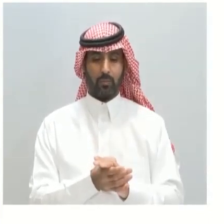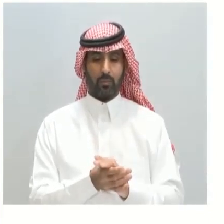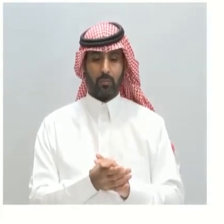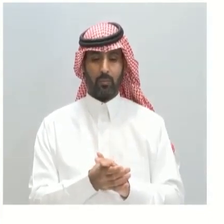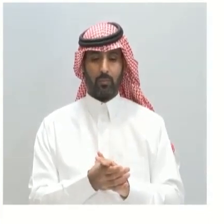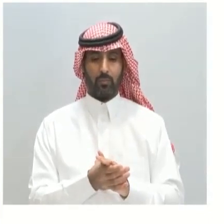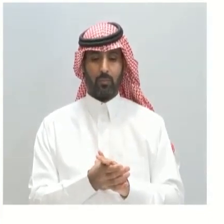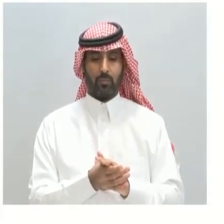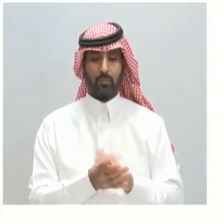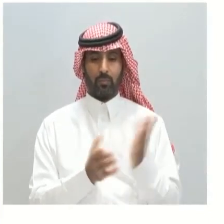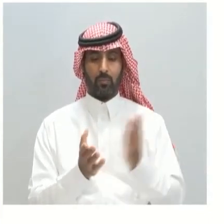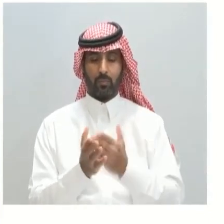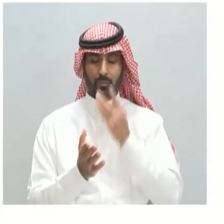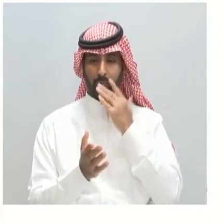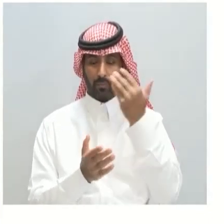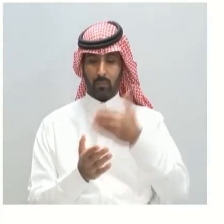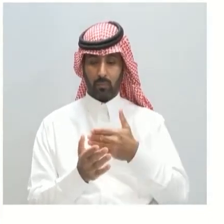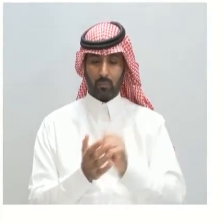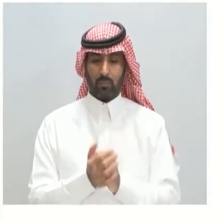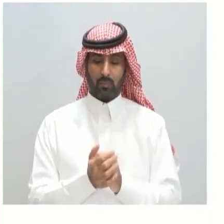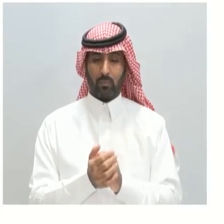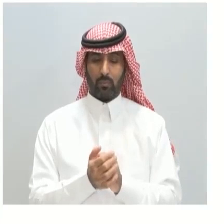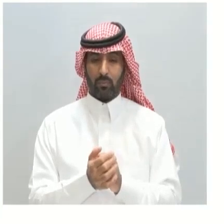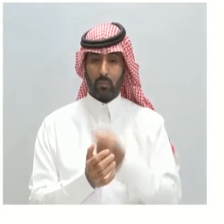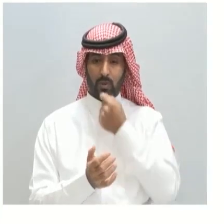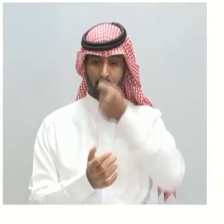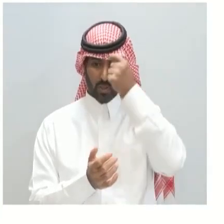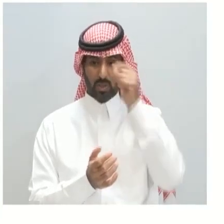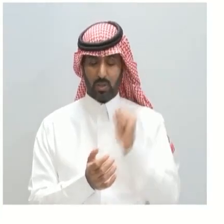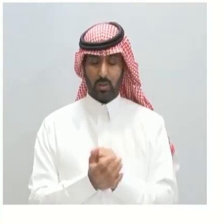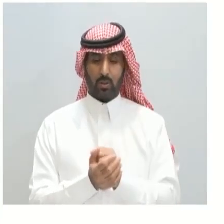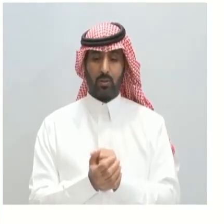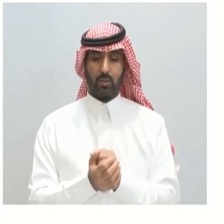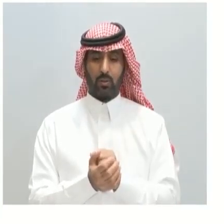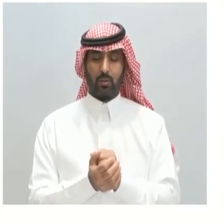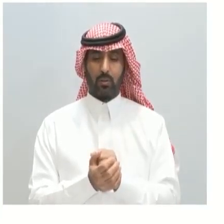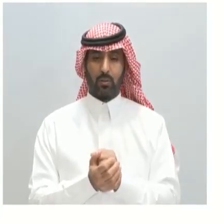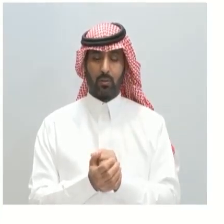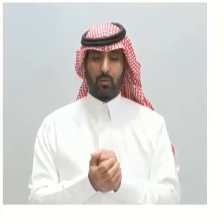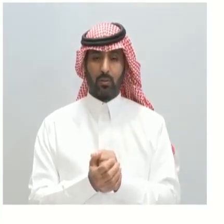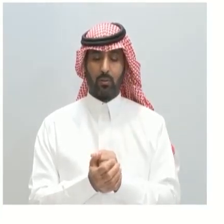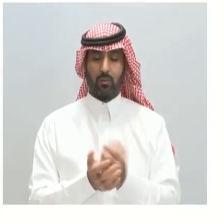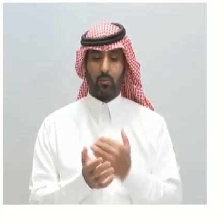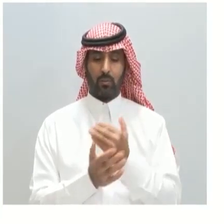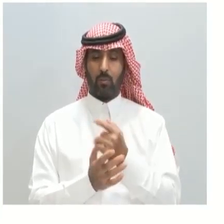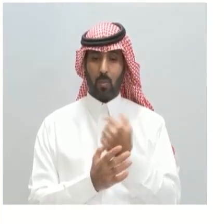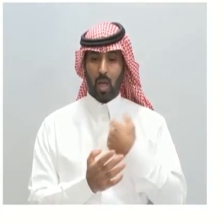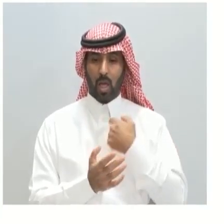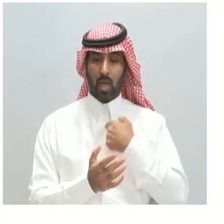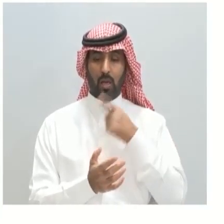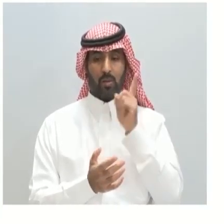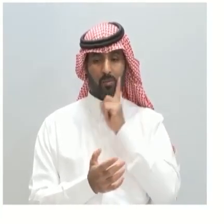participle, but we know that it's acting as an adjective. You're getting sunburn. My mother